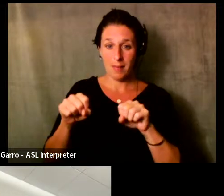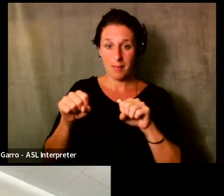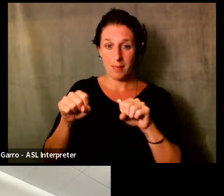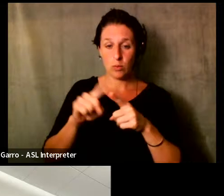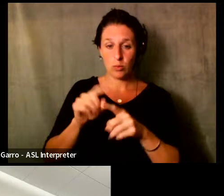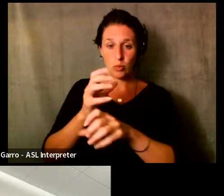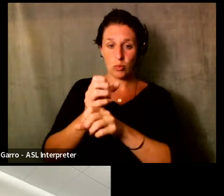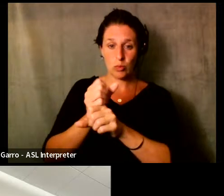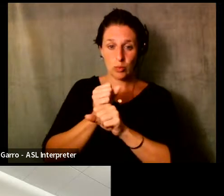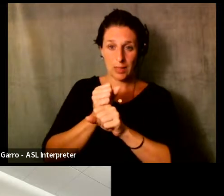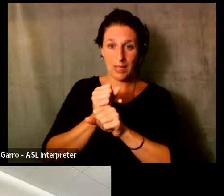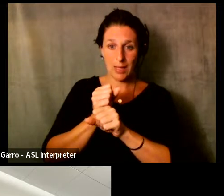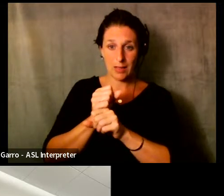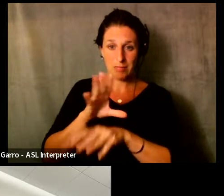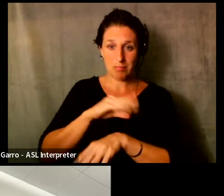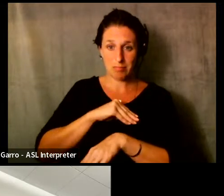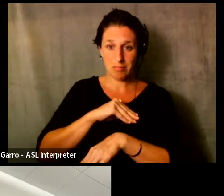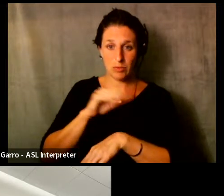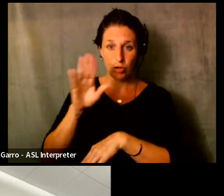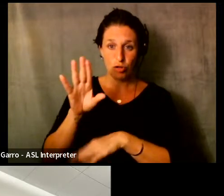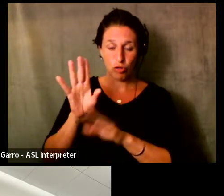her comment?